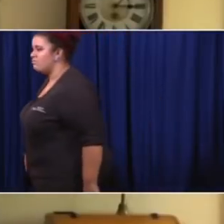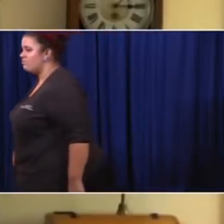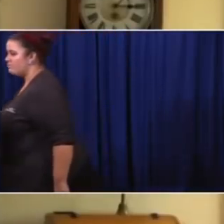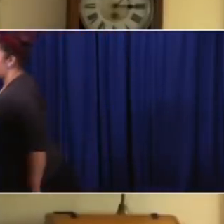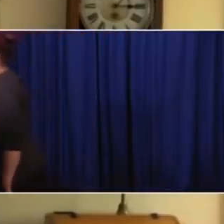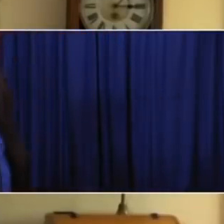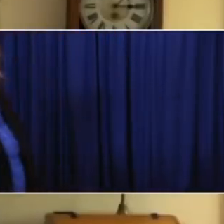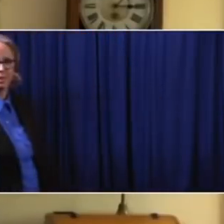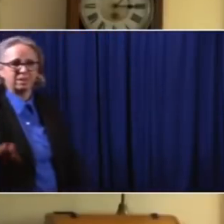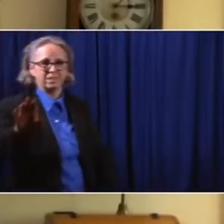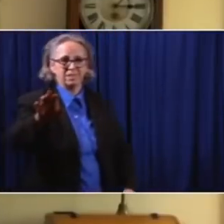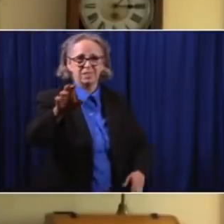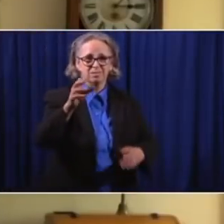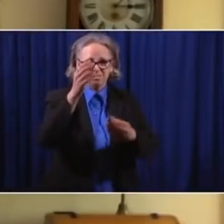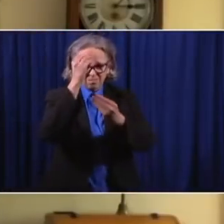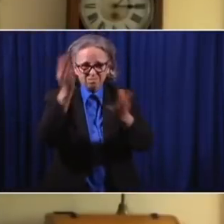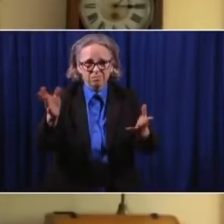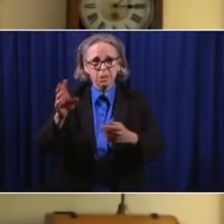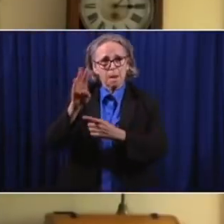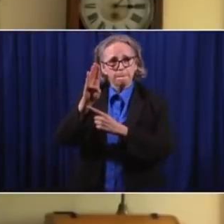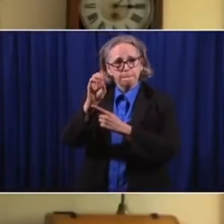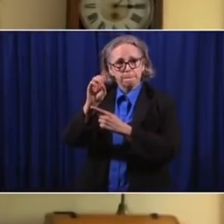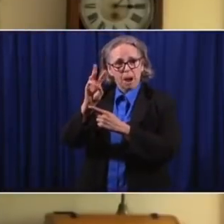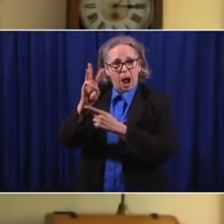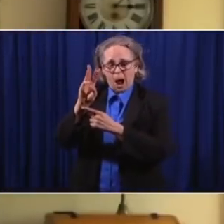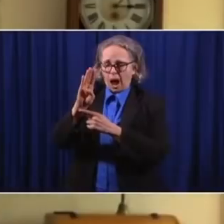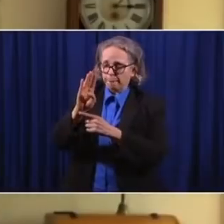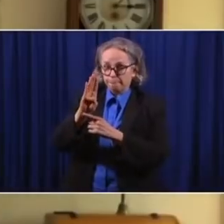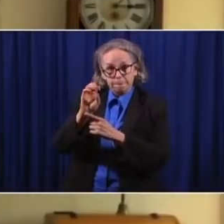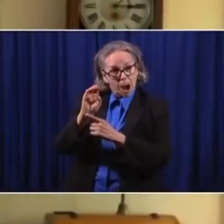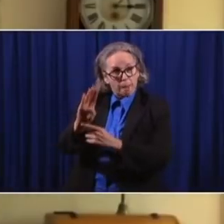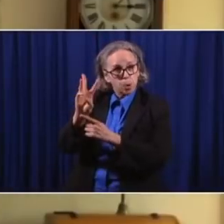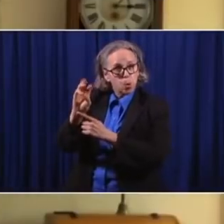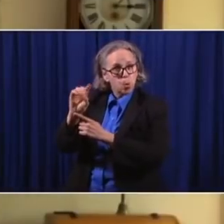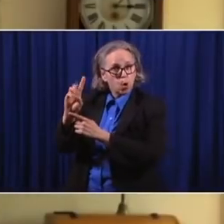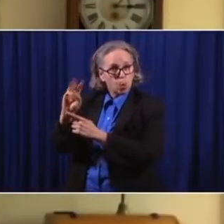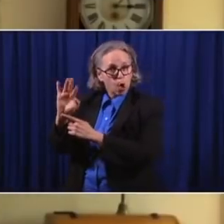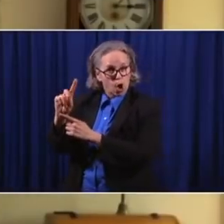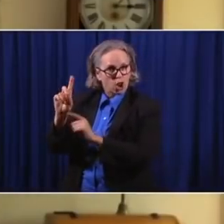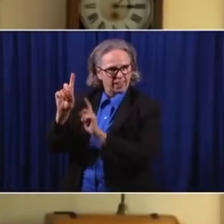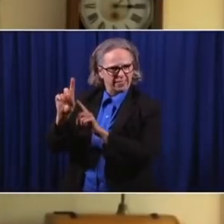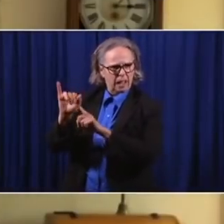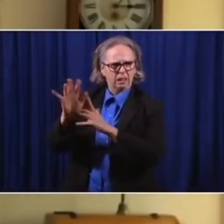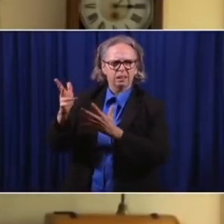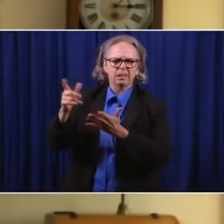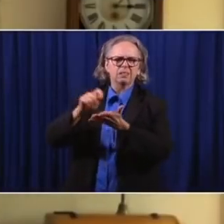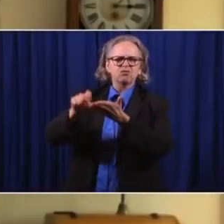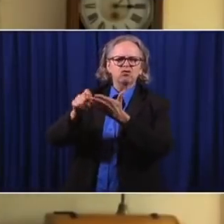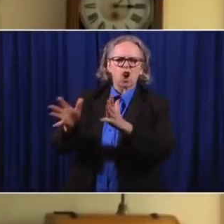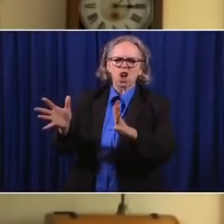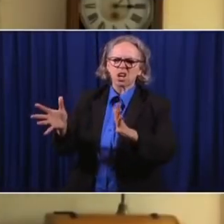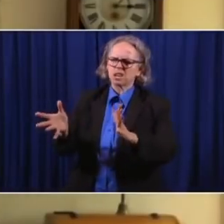All I can do is talk about our communication with the White House and,